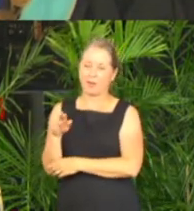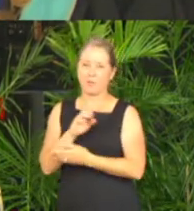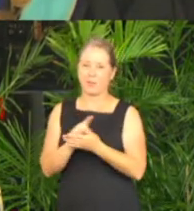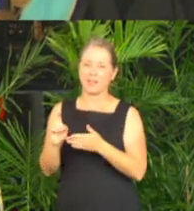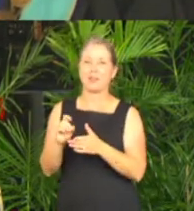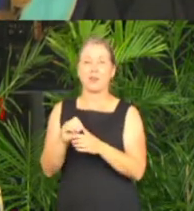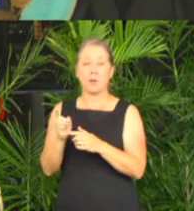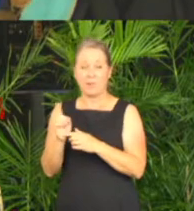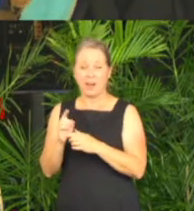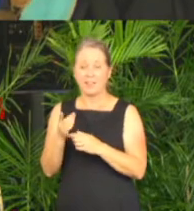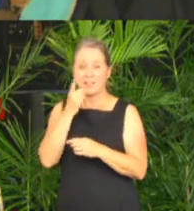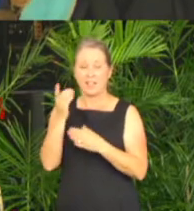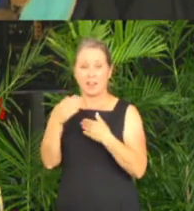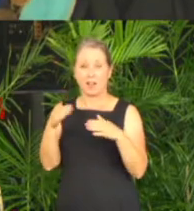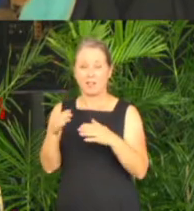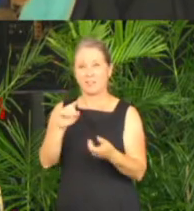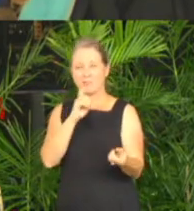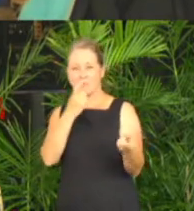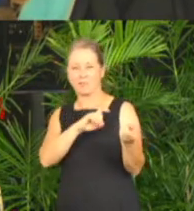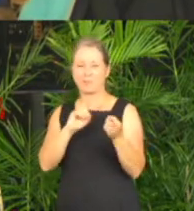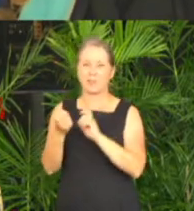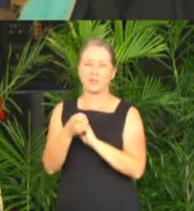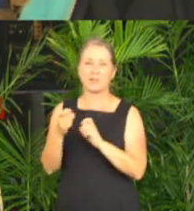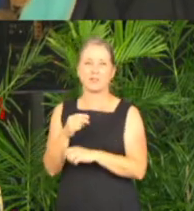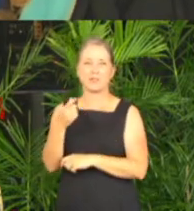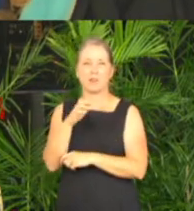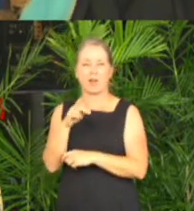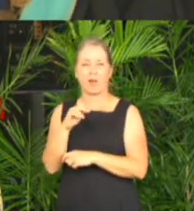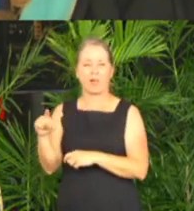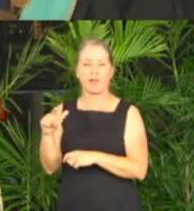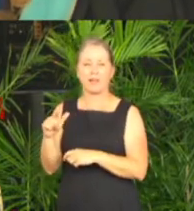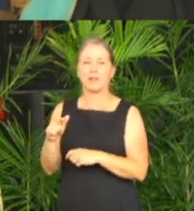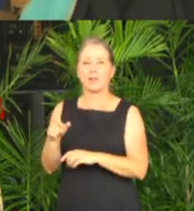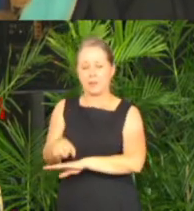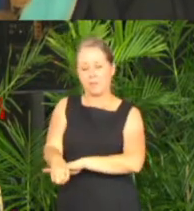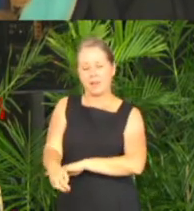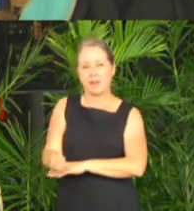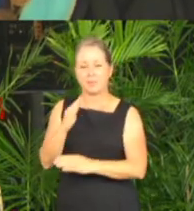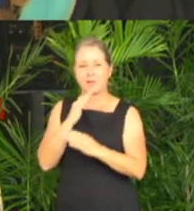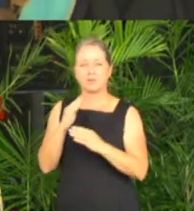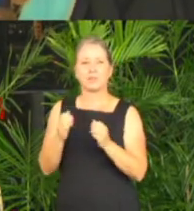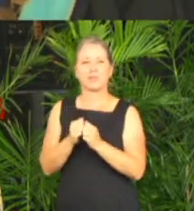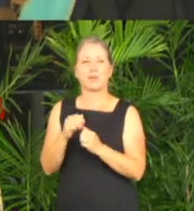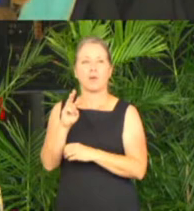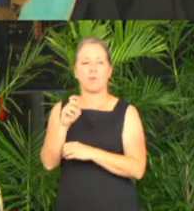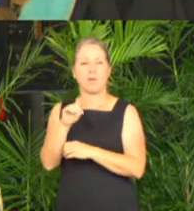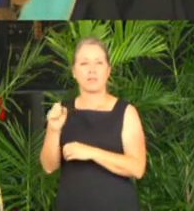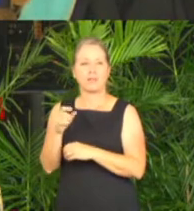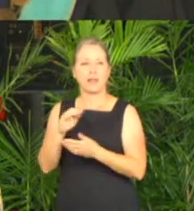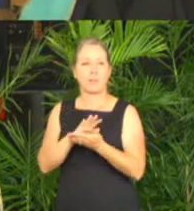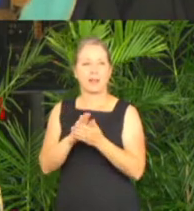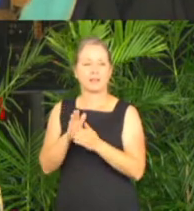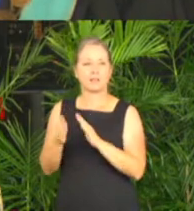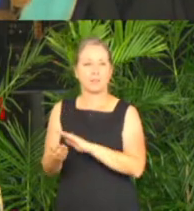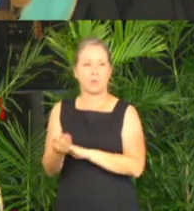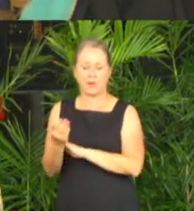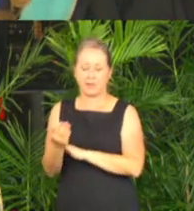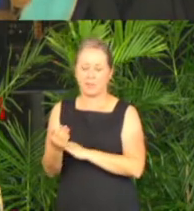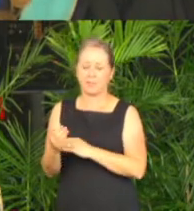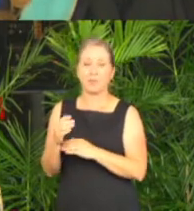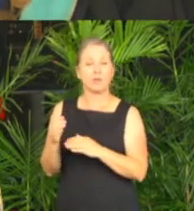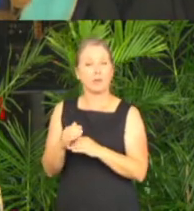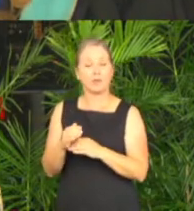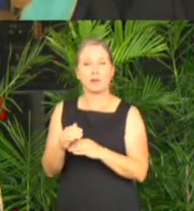is transformed into the Great Hall, midnight breakfast with waffles and pancakes being offered in the early hours of the morning,